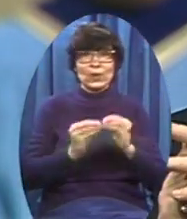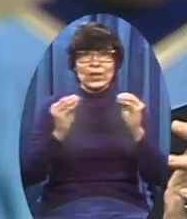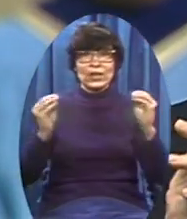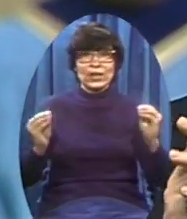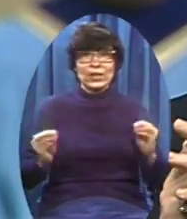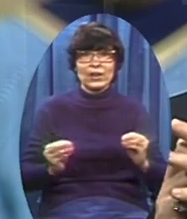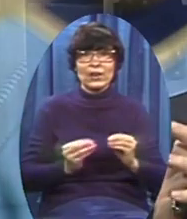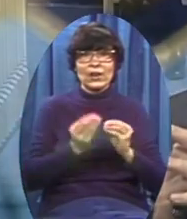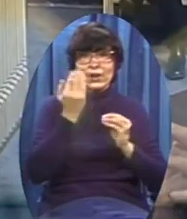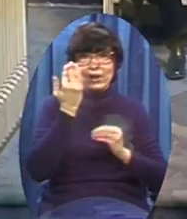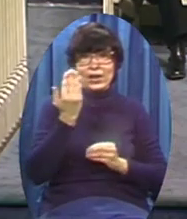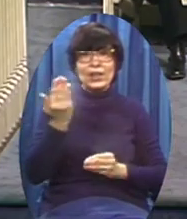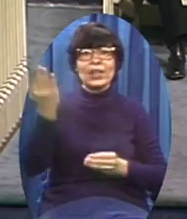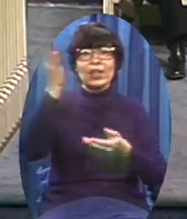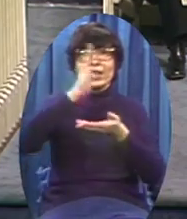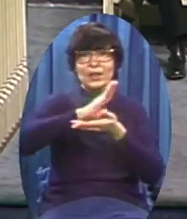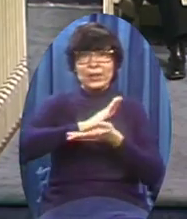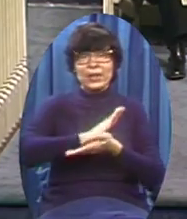he